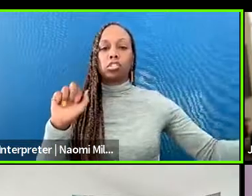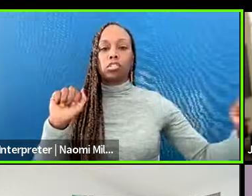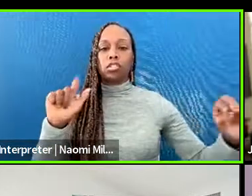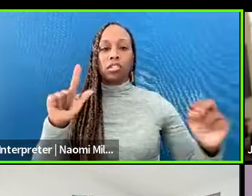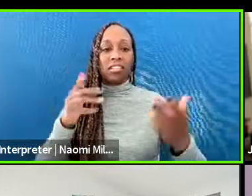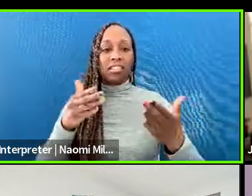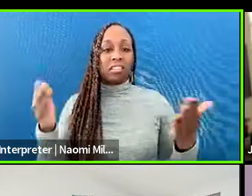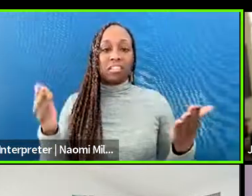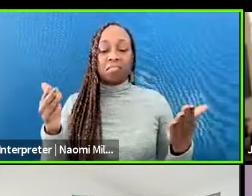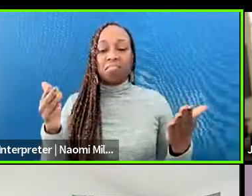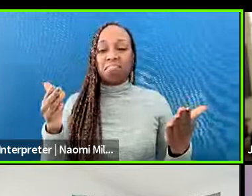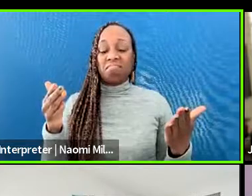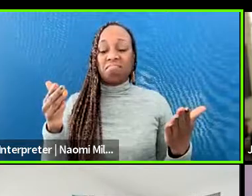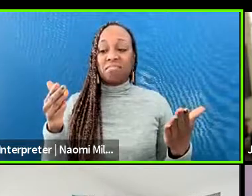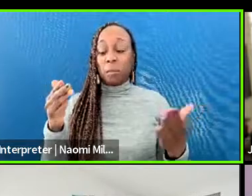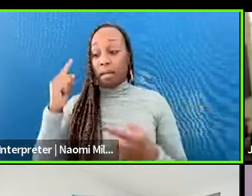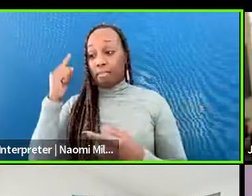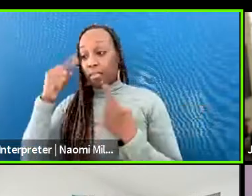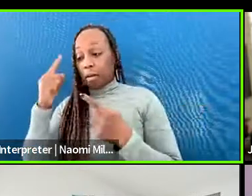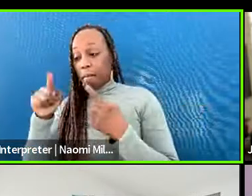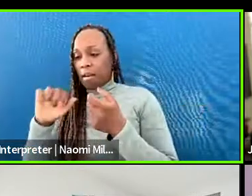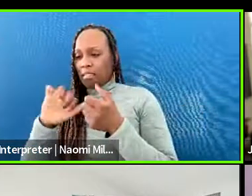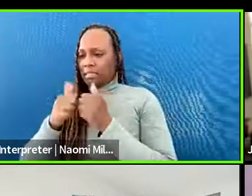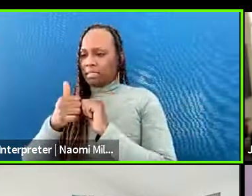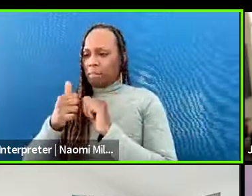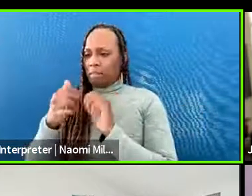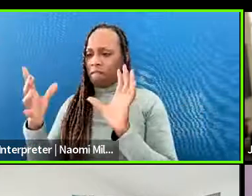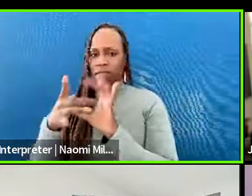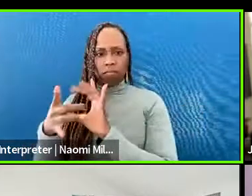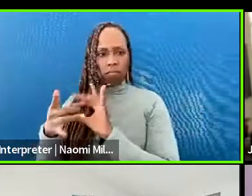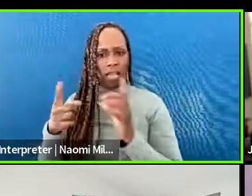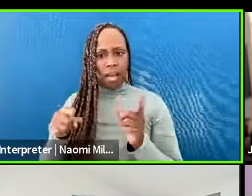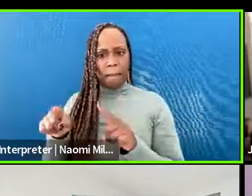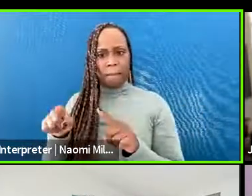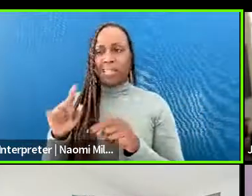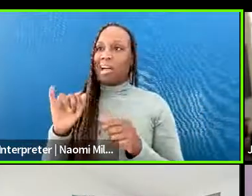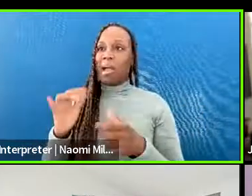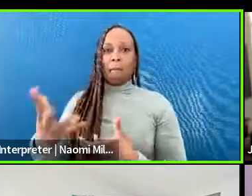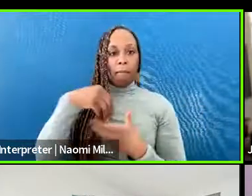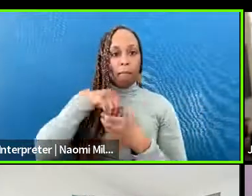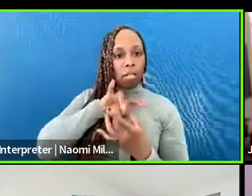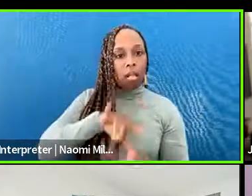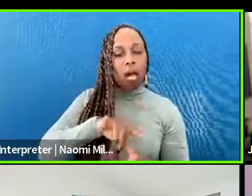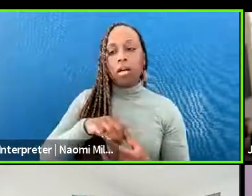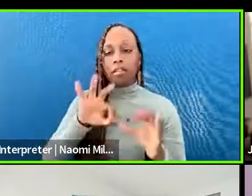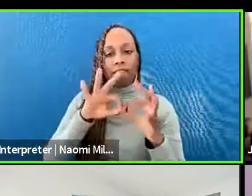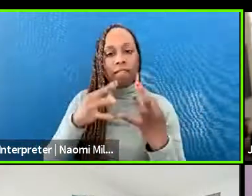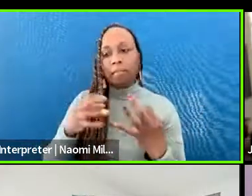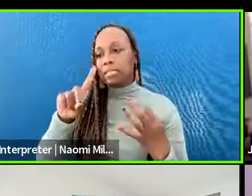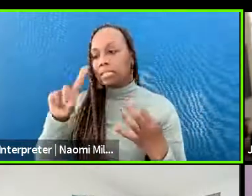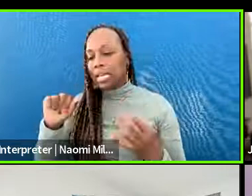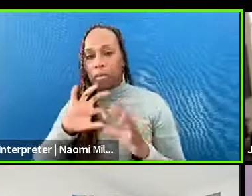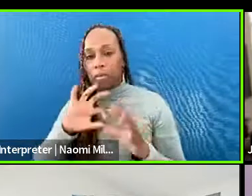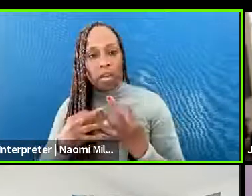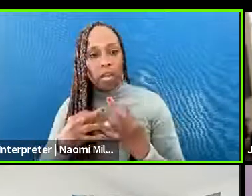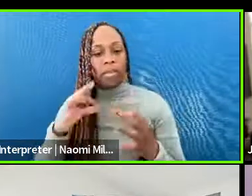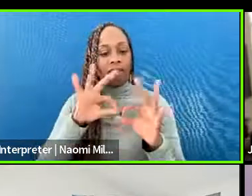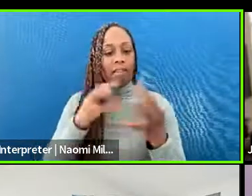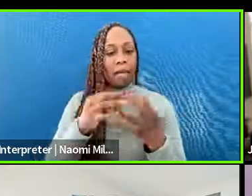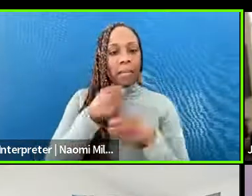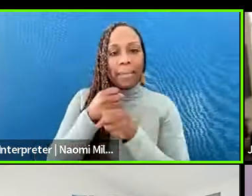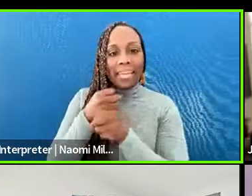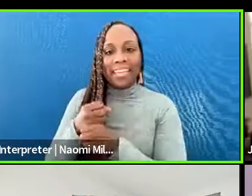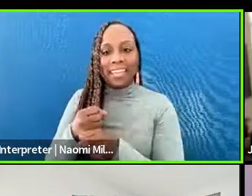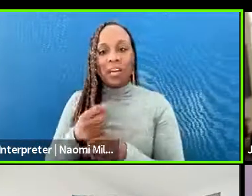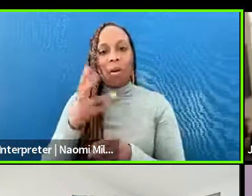these types of formations that happen around like belonging and family, disabled family and family making, because they oftentimes